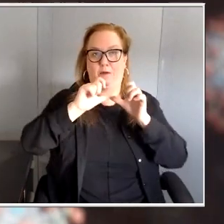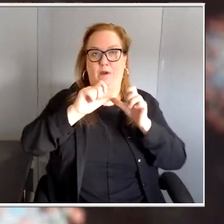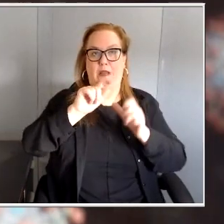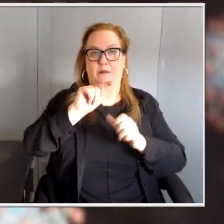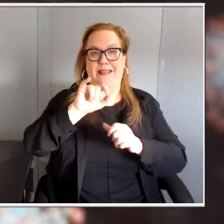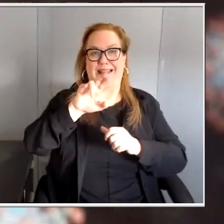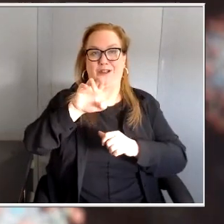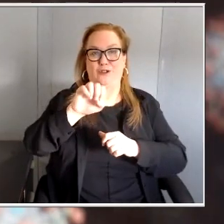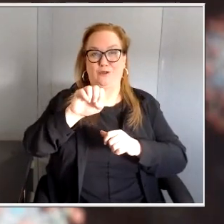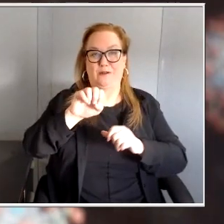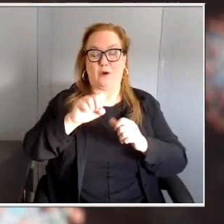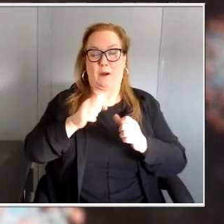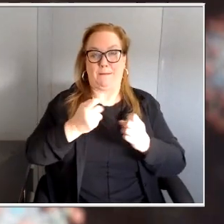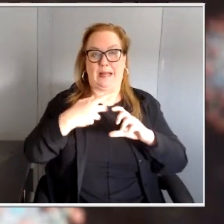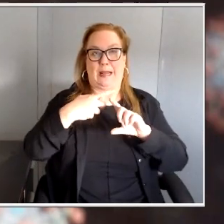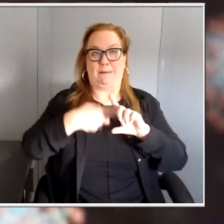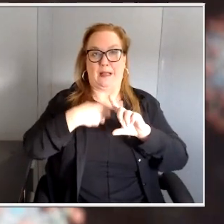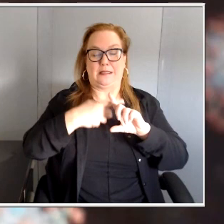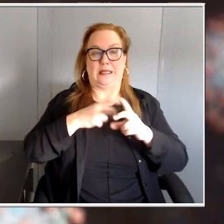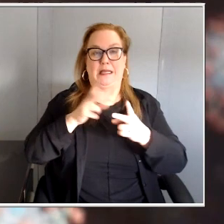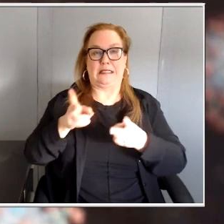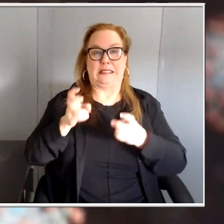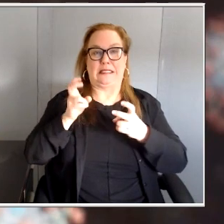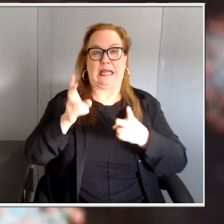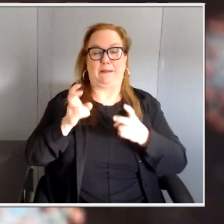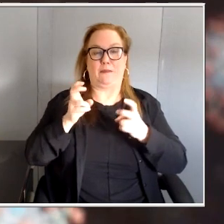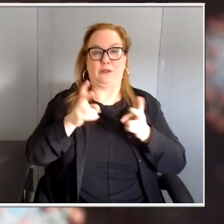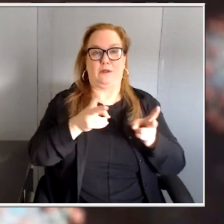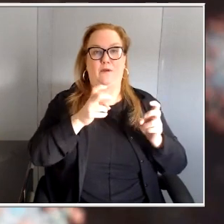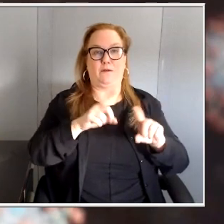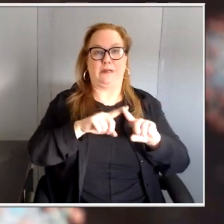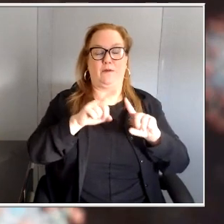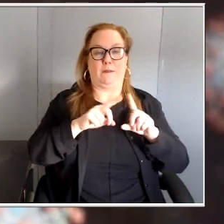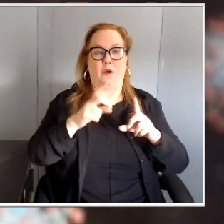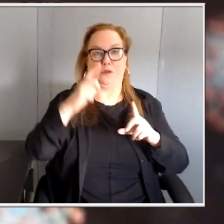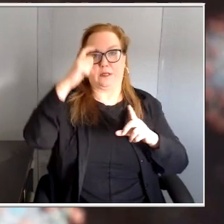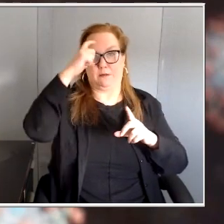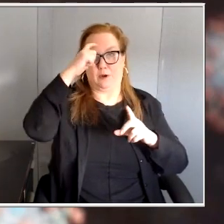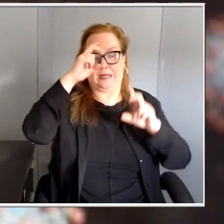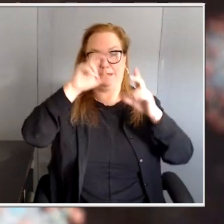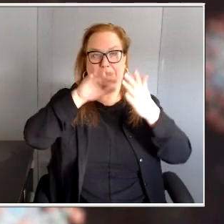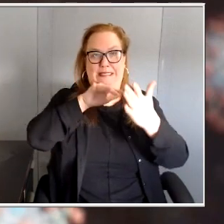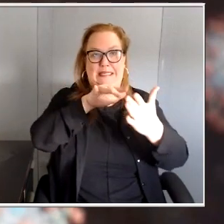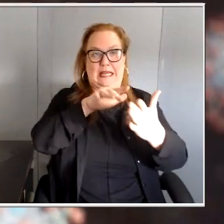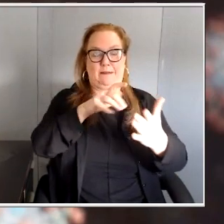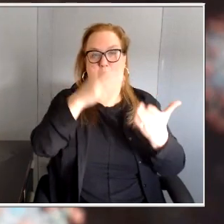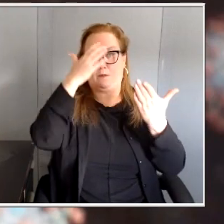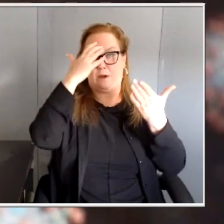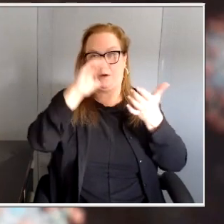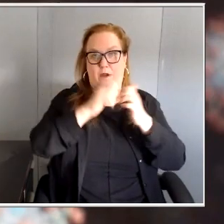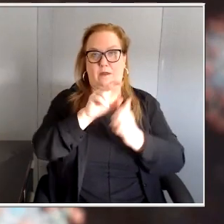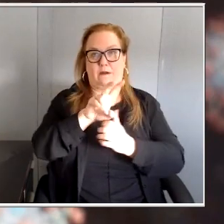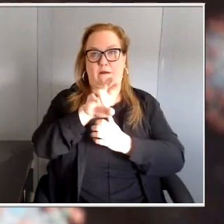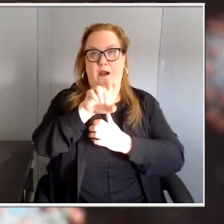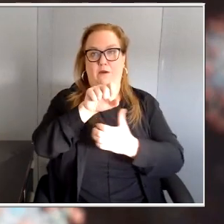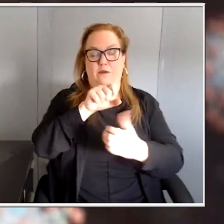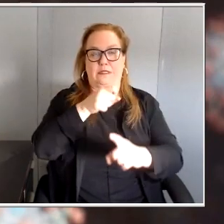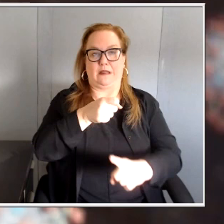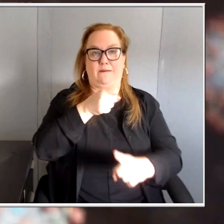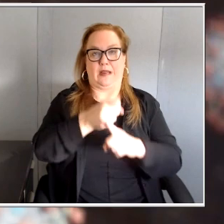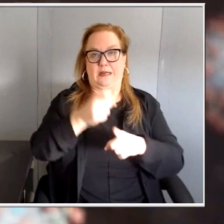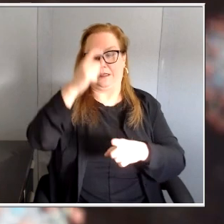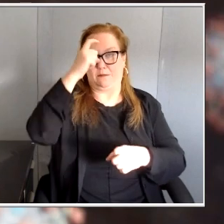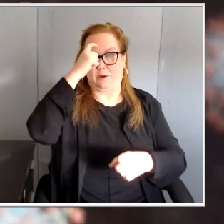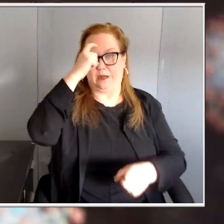months. Samples were taken from different parts of the brain and have been thoroughly studied, but we still don't know how the virus is affecting the brain. The research from the